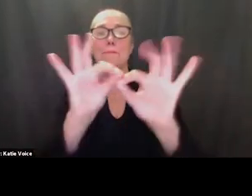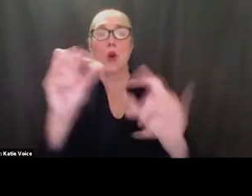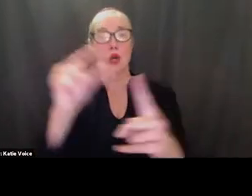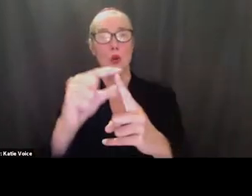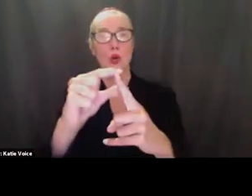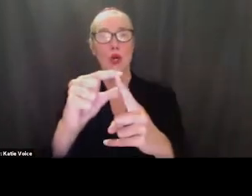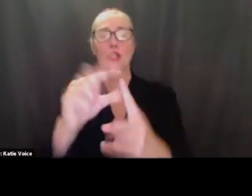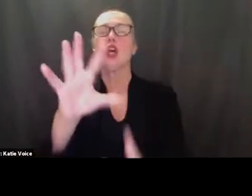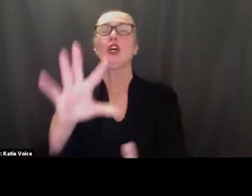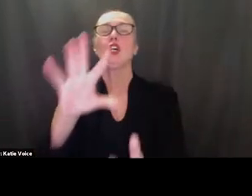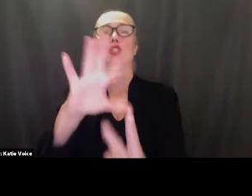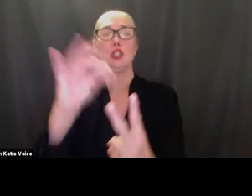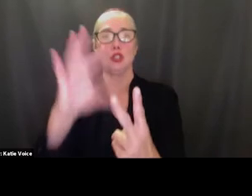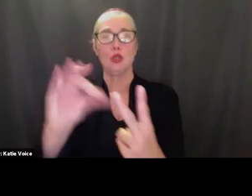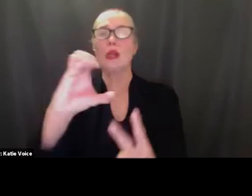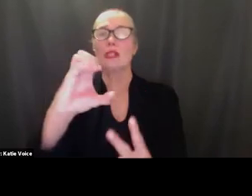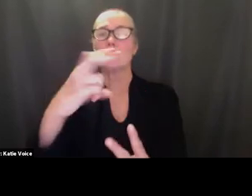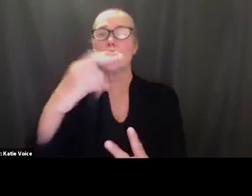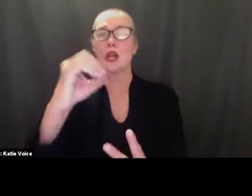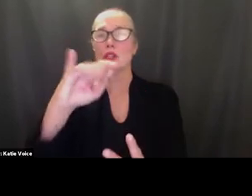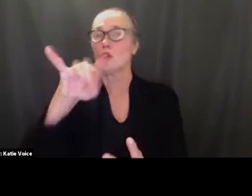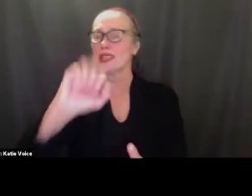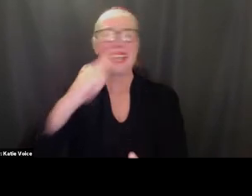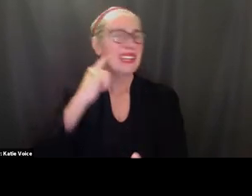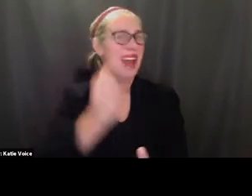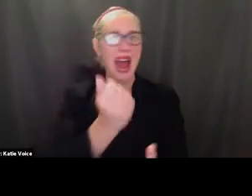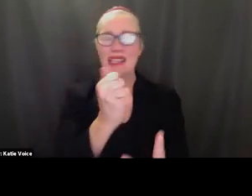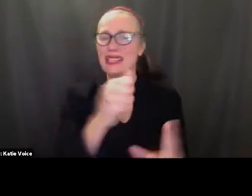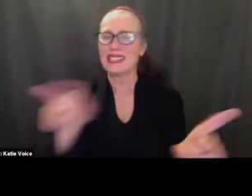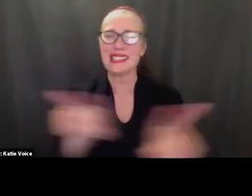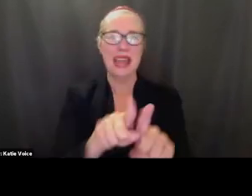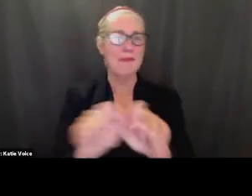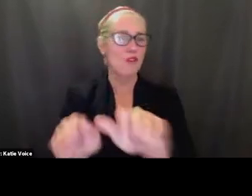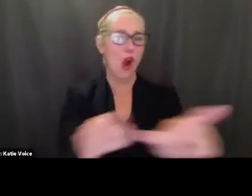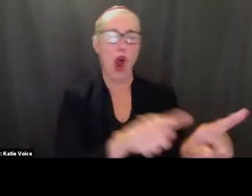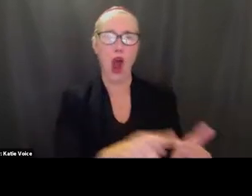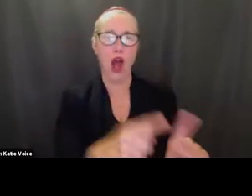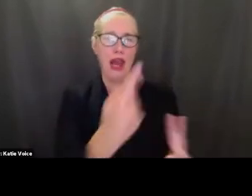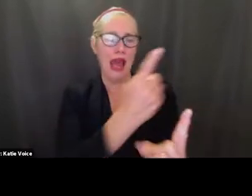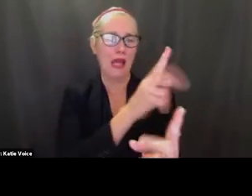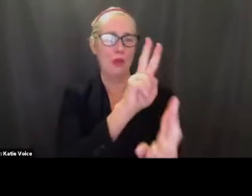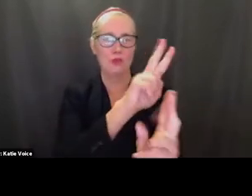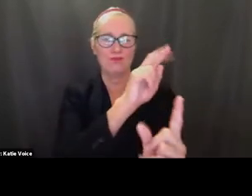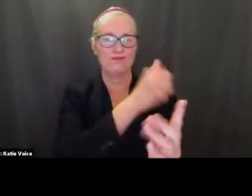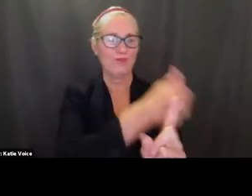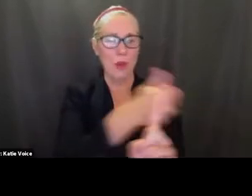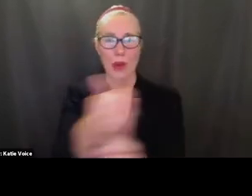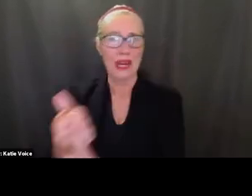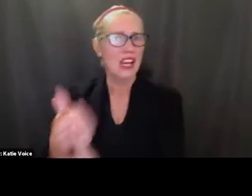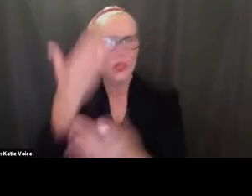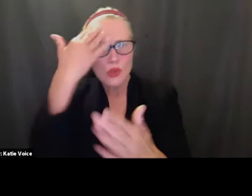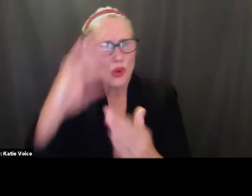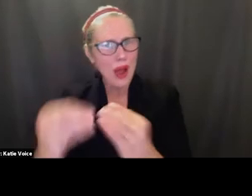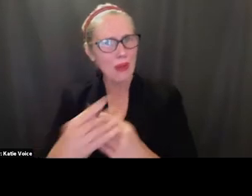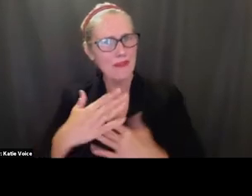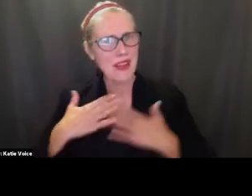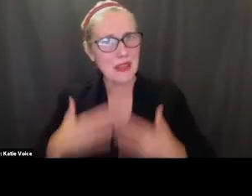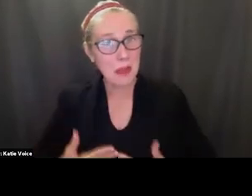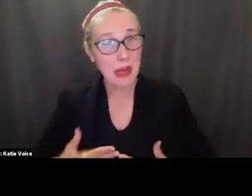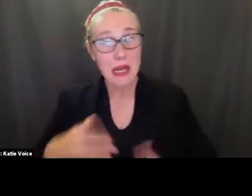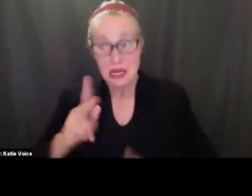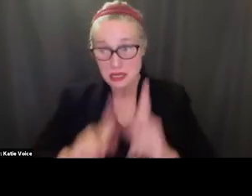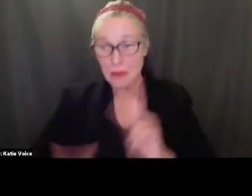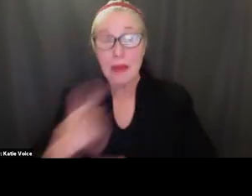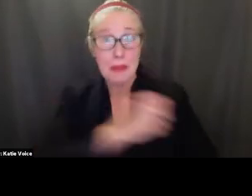this vaccine is not a one size fits all and no one truly knows how to affect their body those who have chosen to take the vaccine have